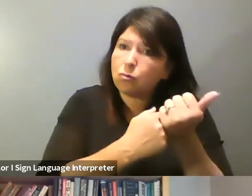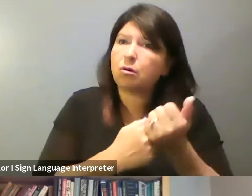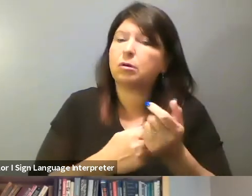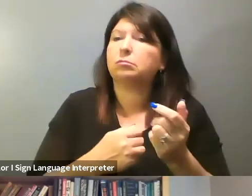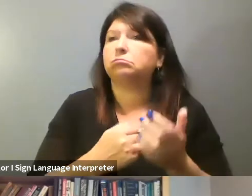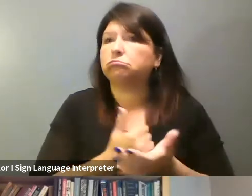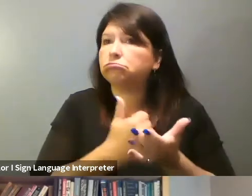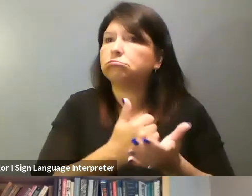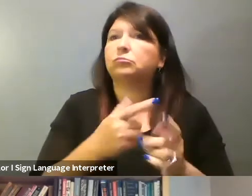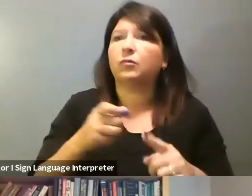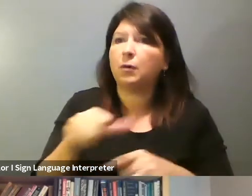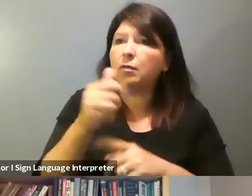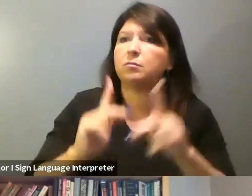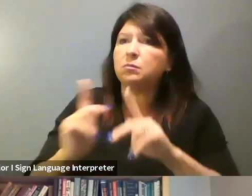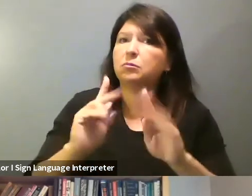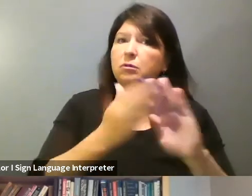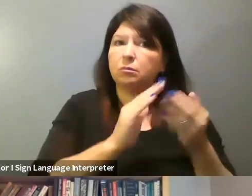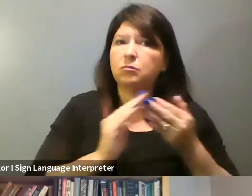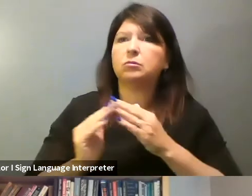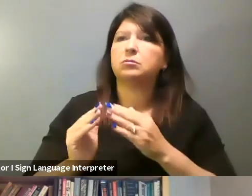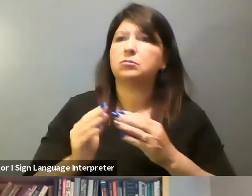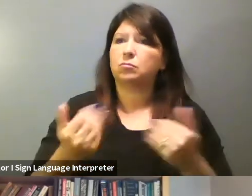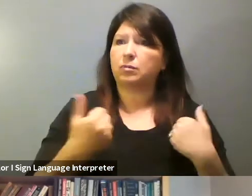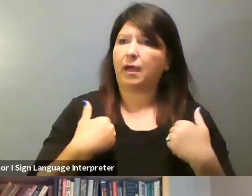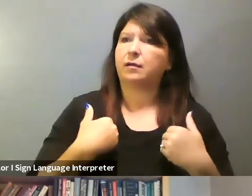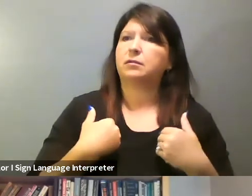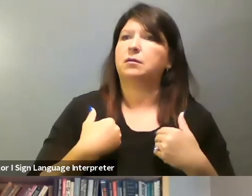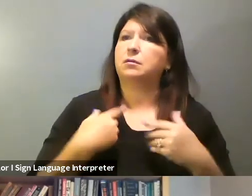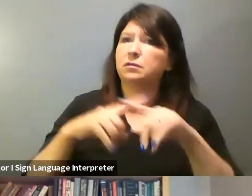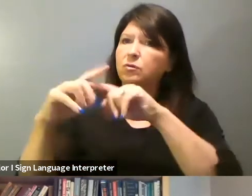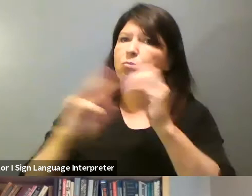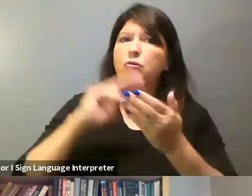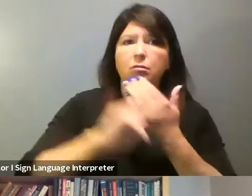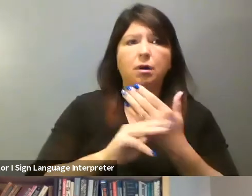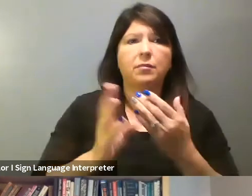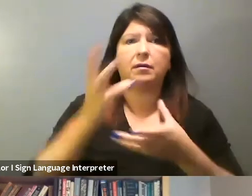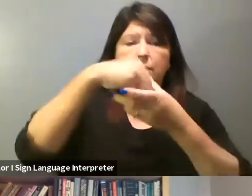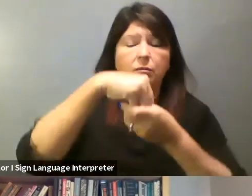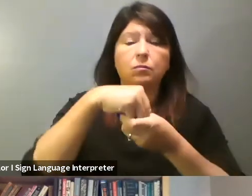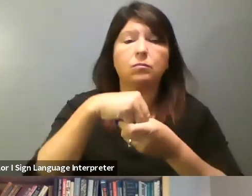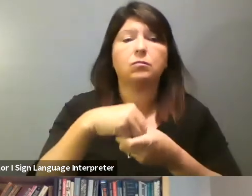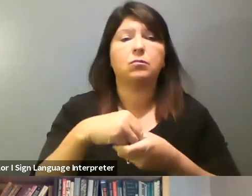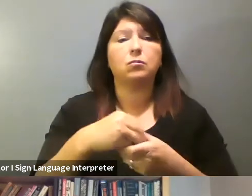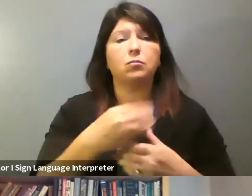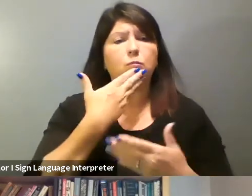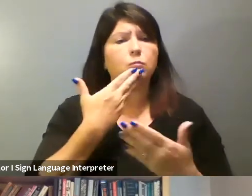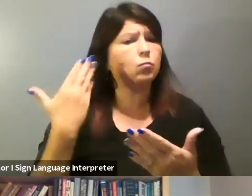and program, which included quality free healthcare for people, an end